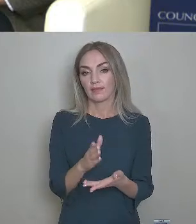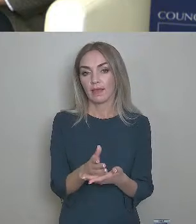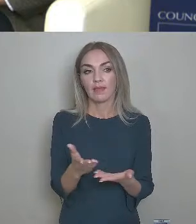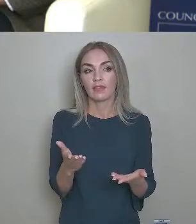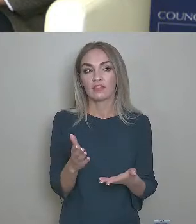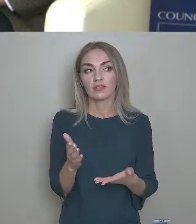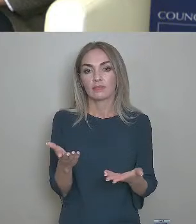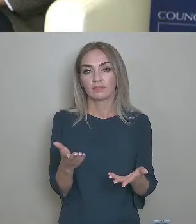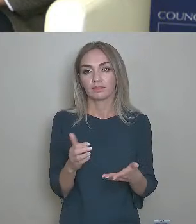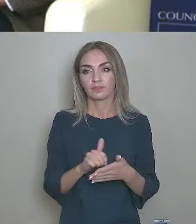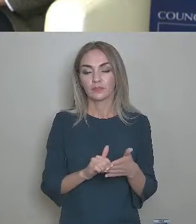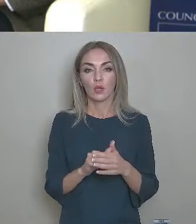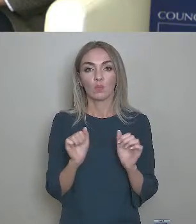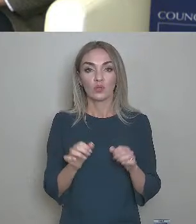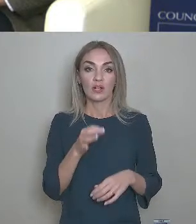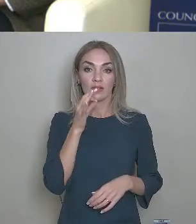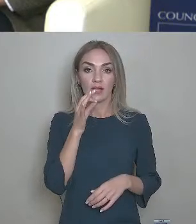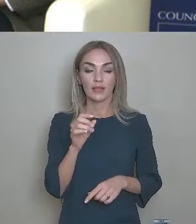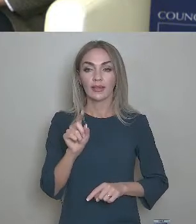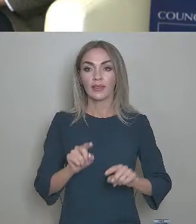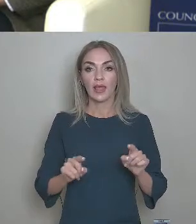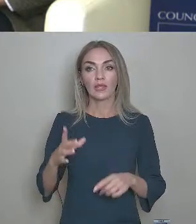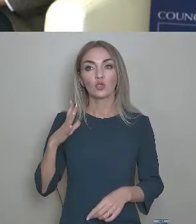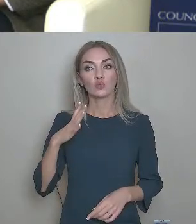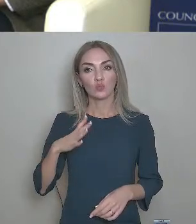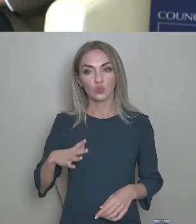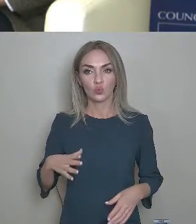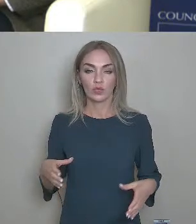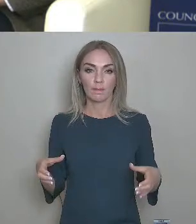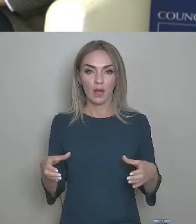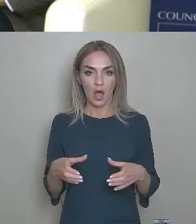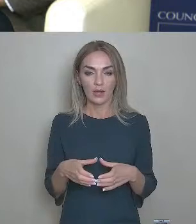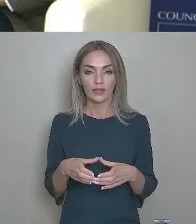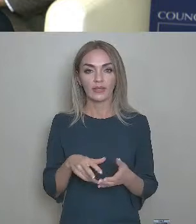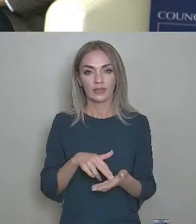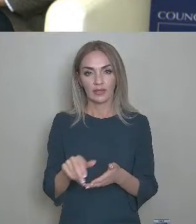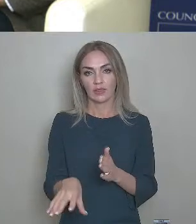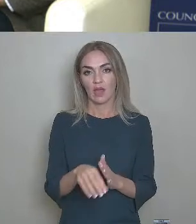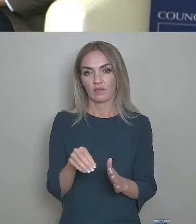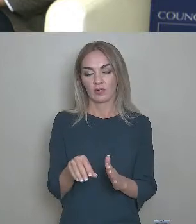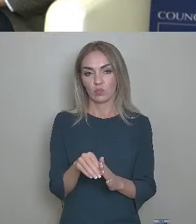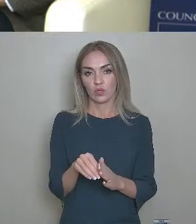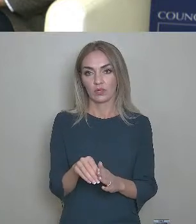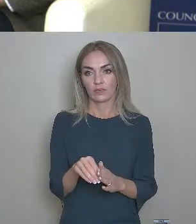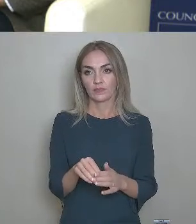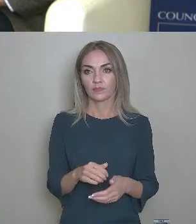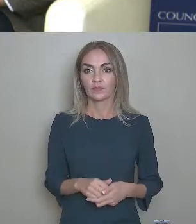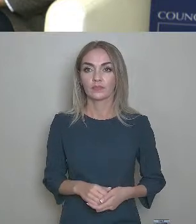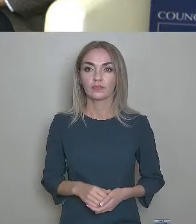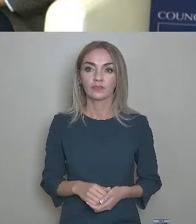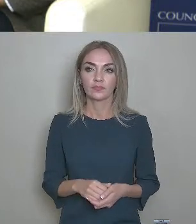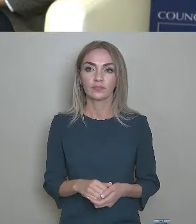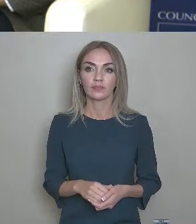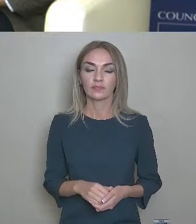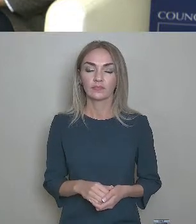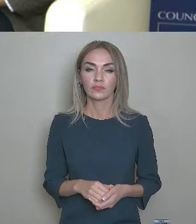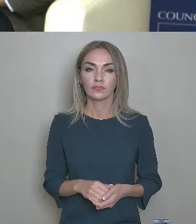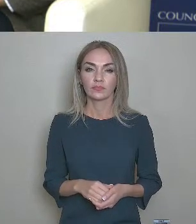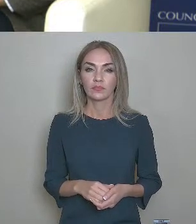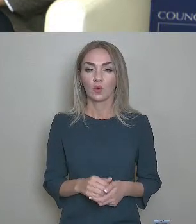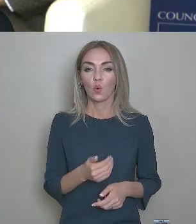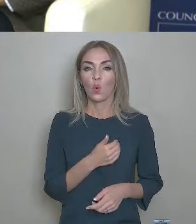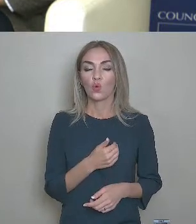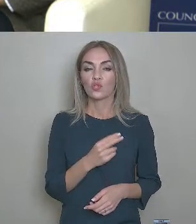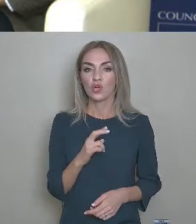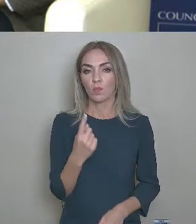that he mentioned, but anyways, there are some reasons for this active participation in the elections. Well, that